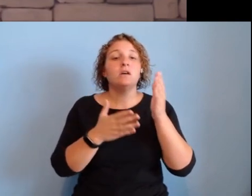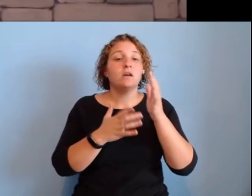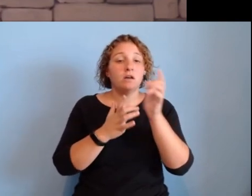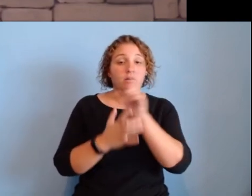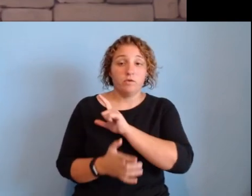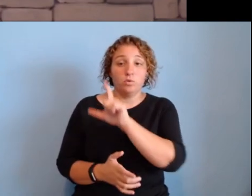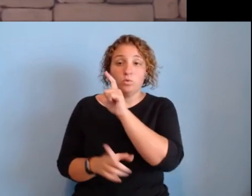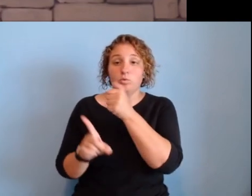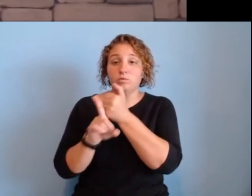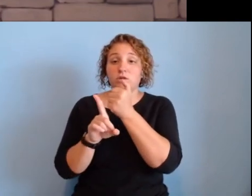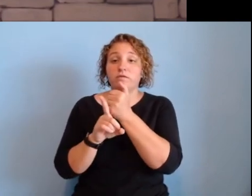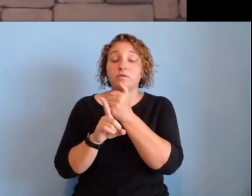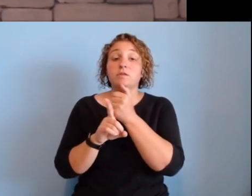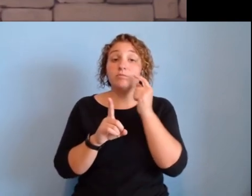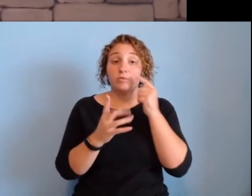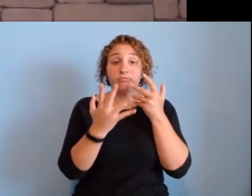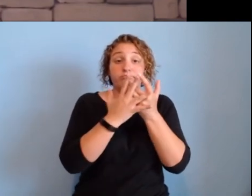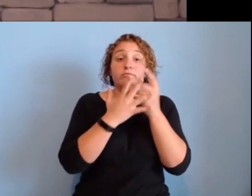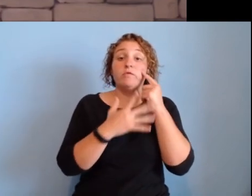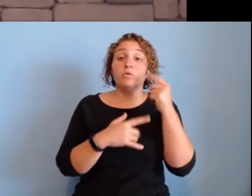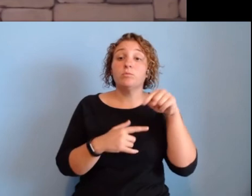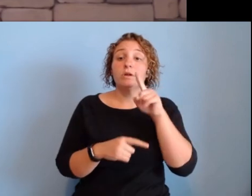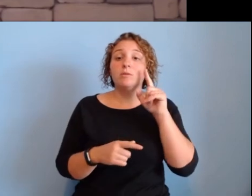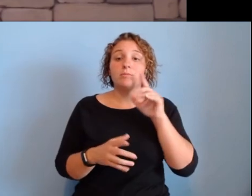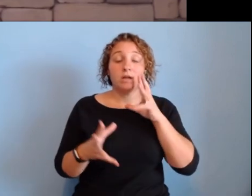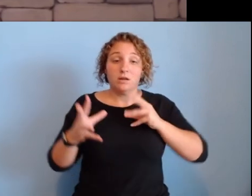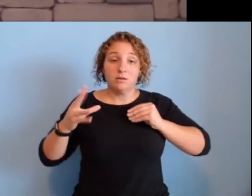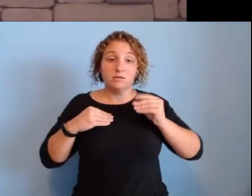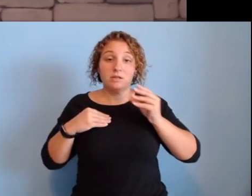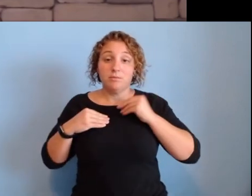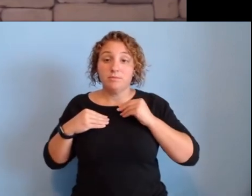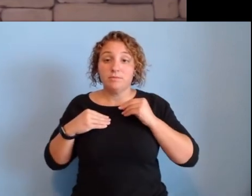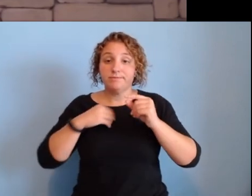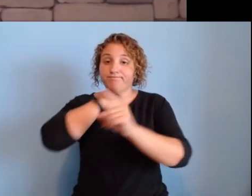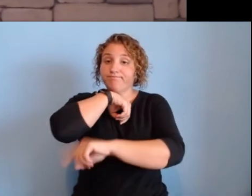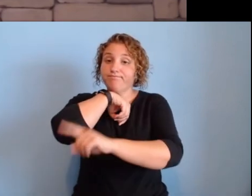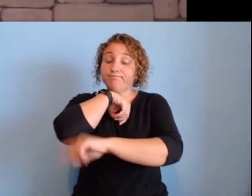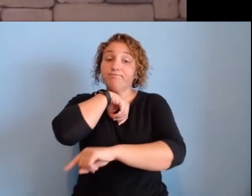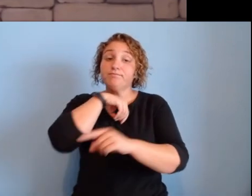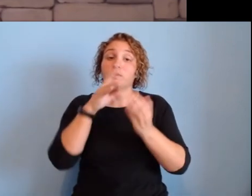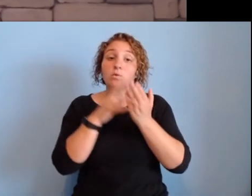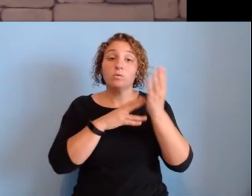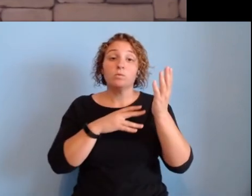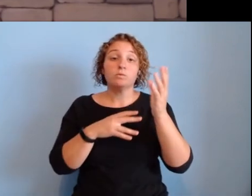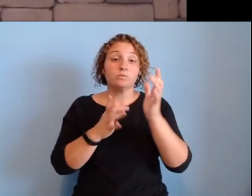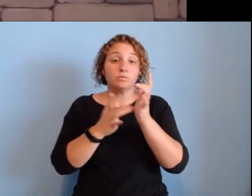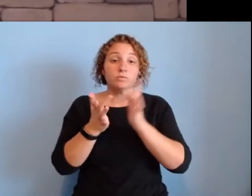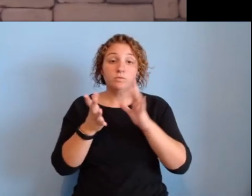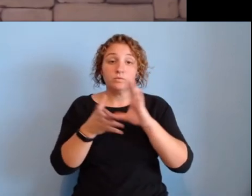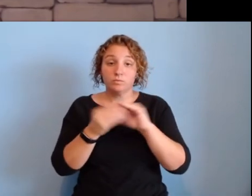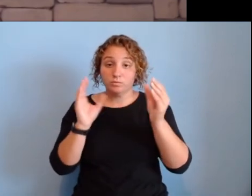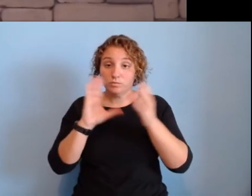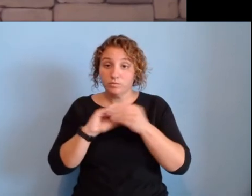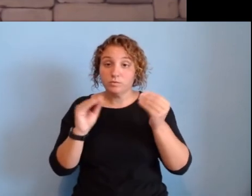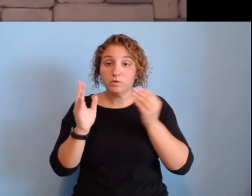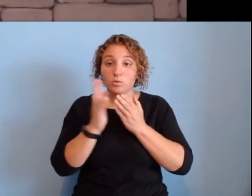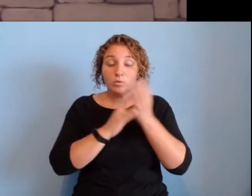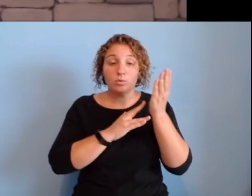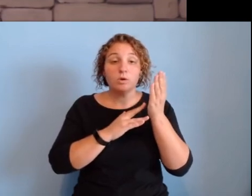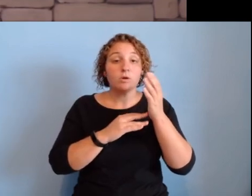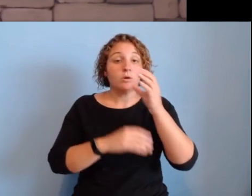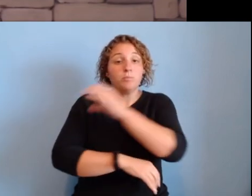but be thou partaker of the afflictions of the gospel according to the power of God who hath saved us and